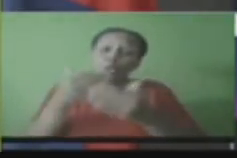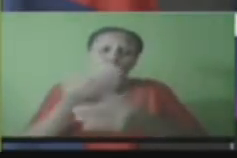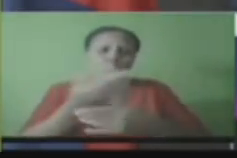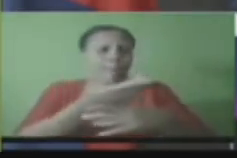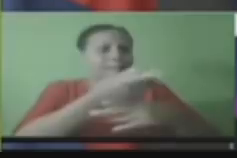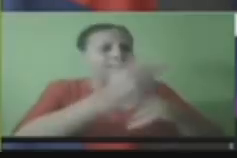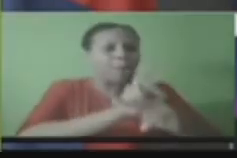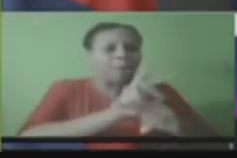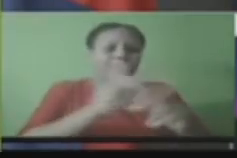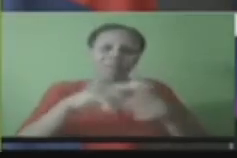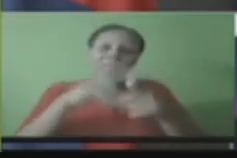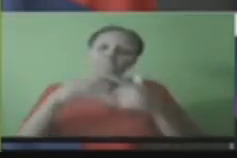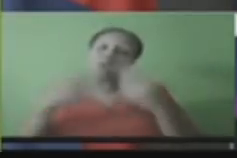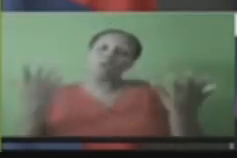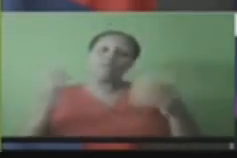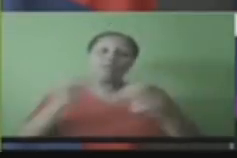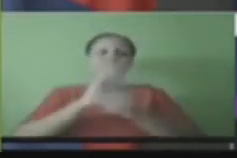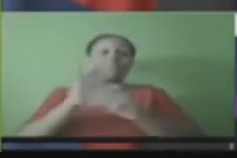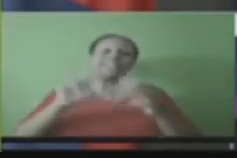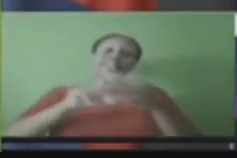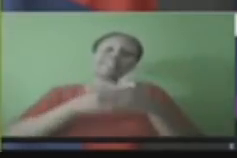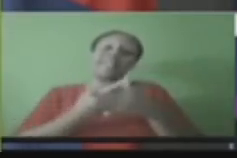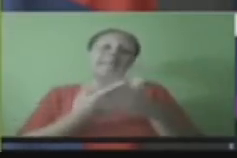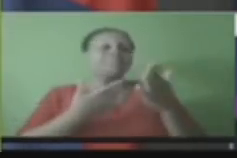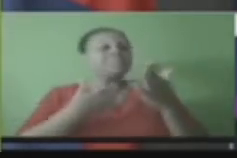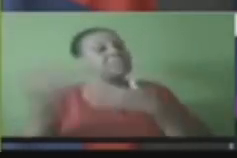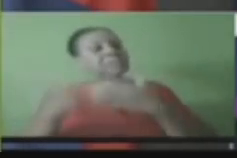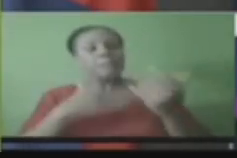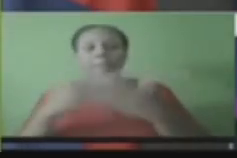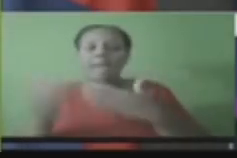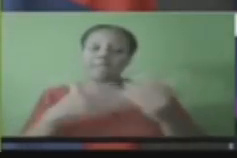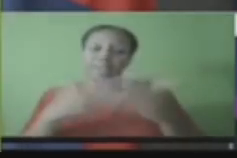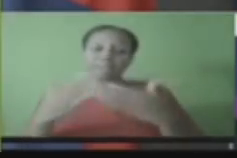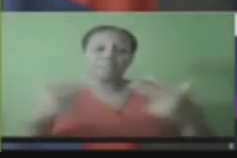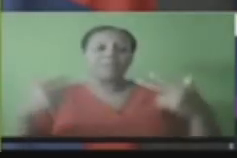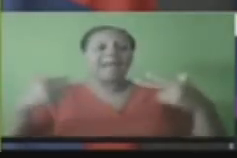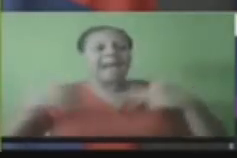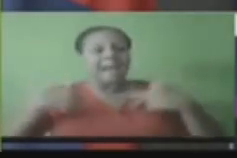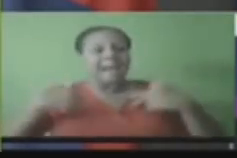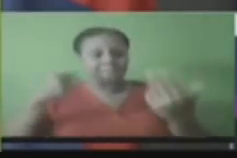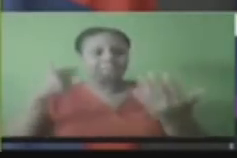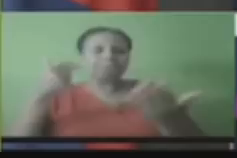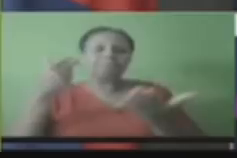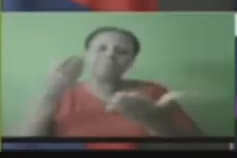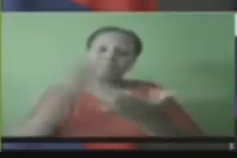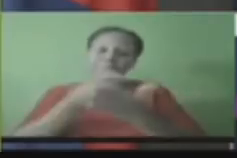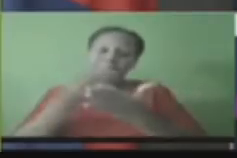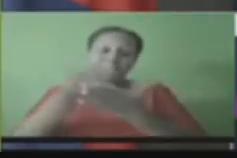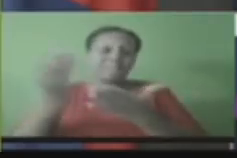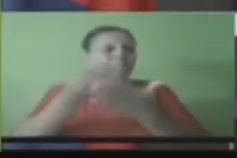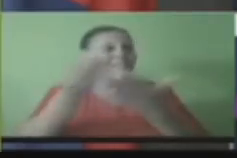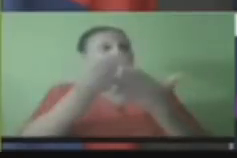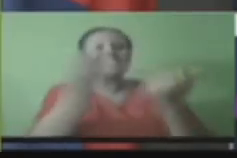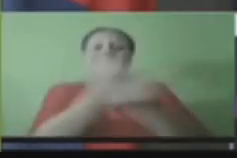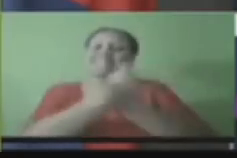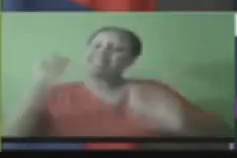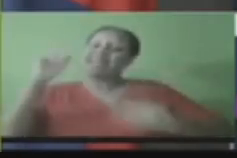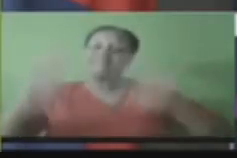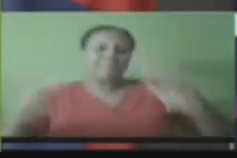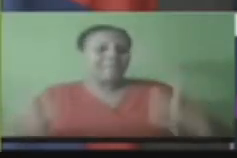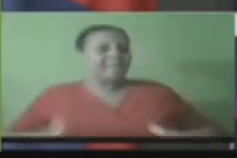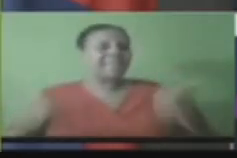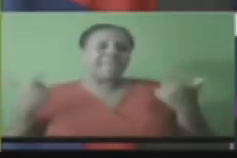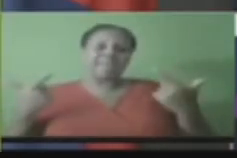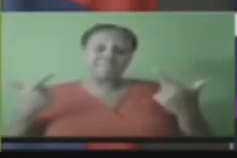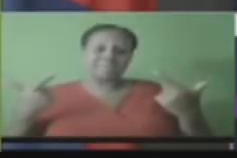and it doesn't matter what we were doing, we were required to spend more to save lives and to keep people afloat in the country. So the